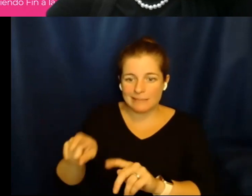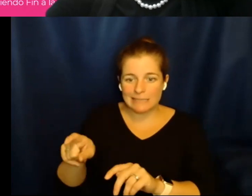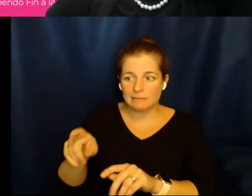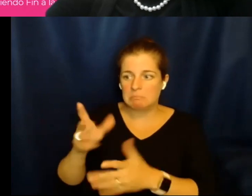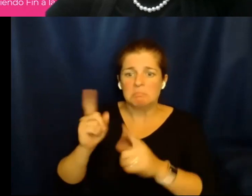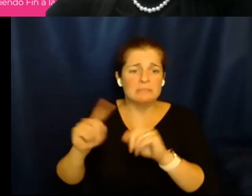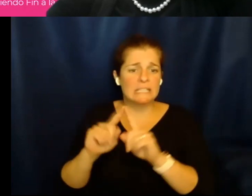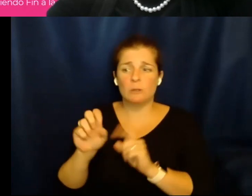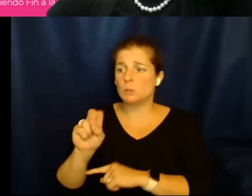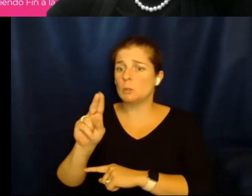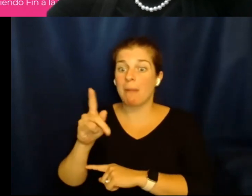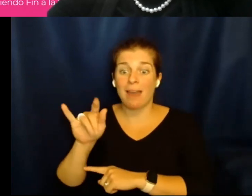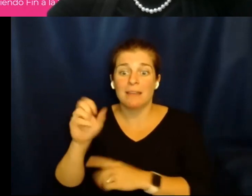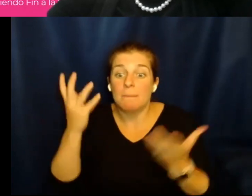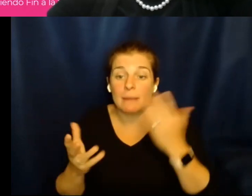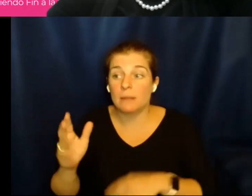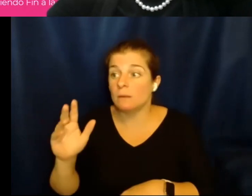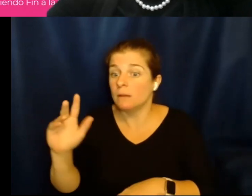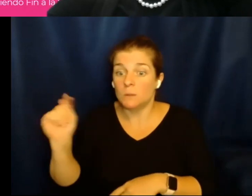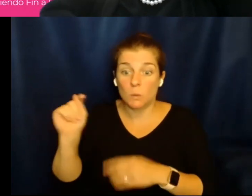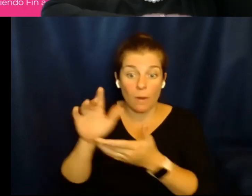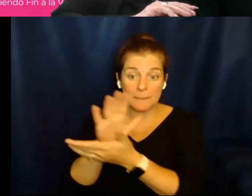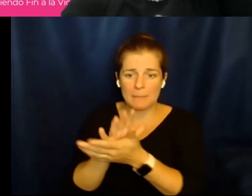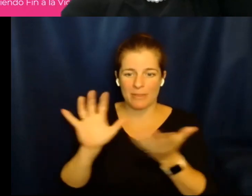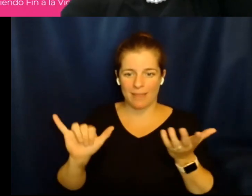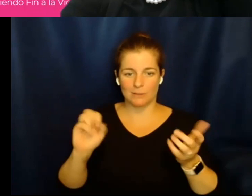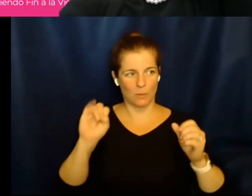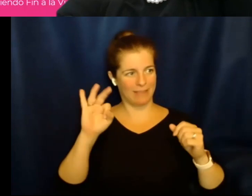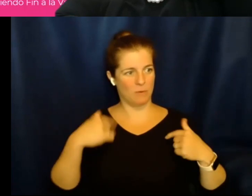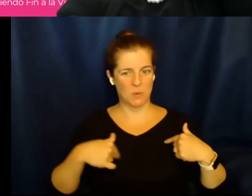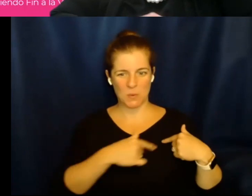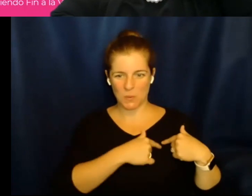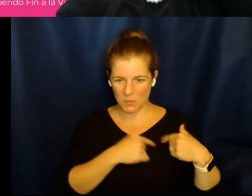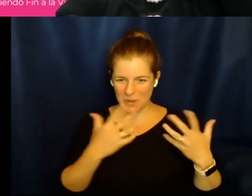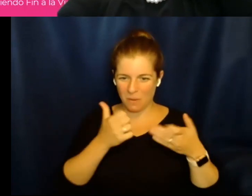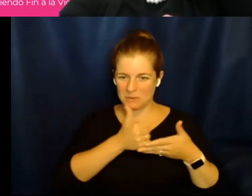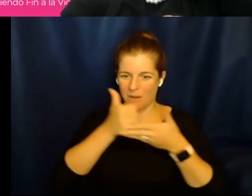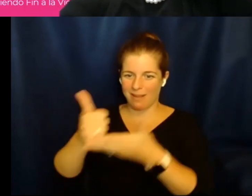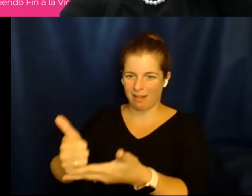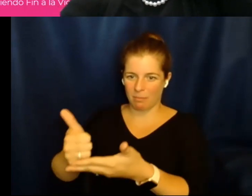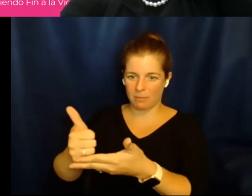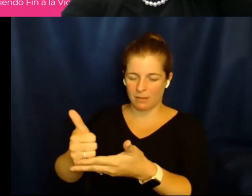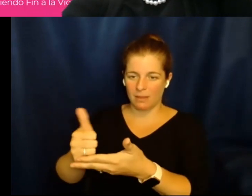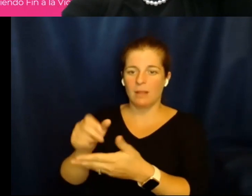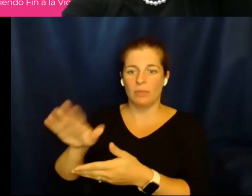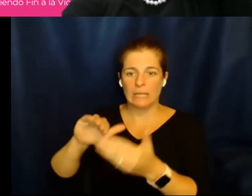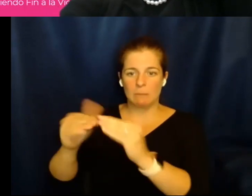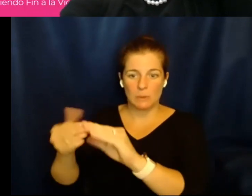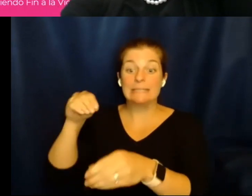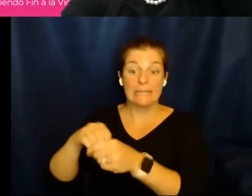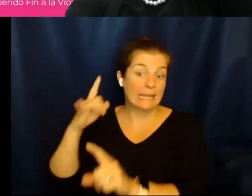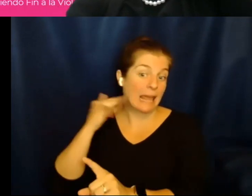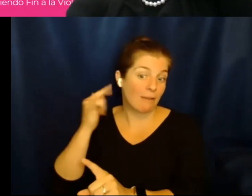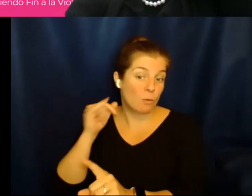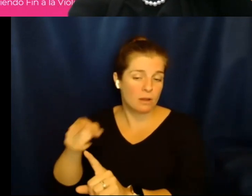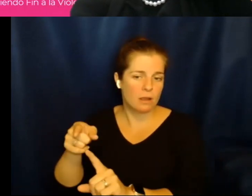even toilet paper. So if we want to advocate and help these communities and we're not in your area, what can we